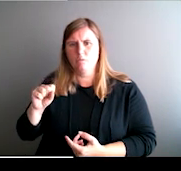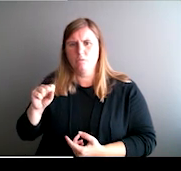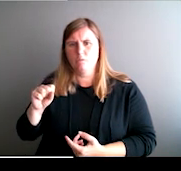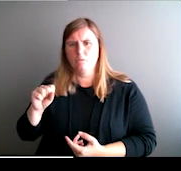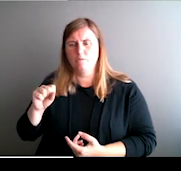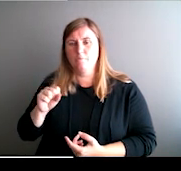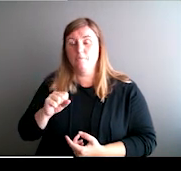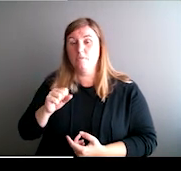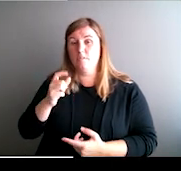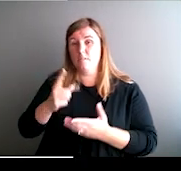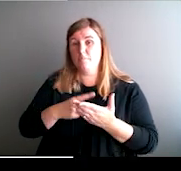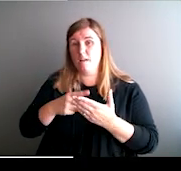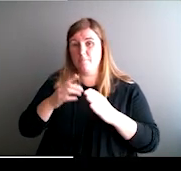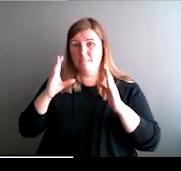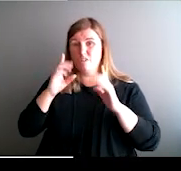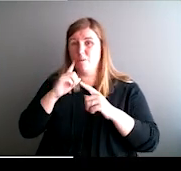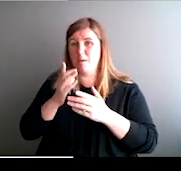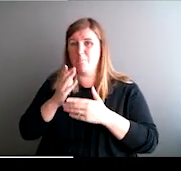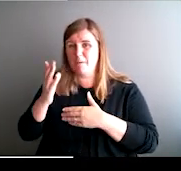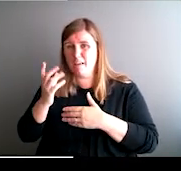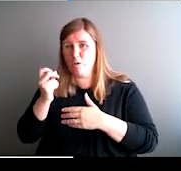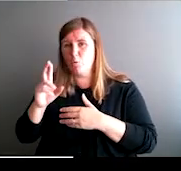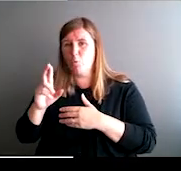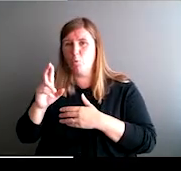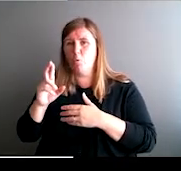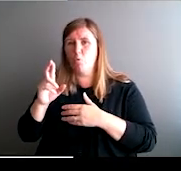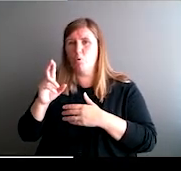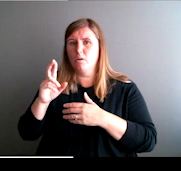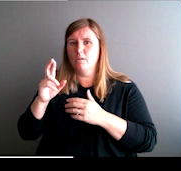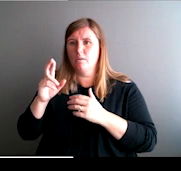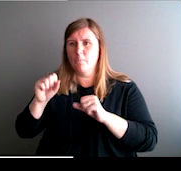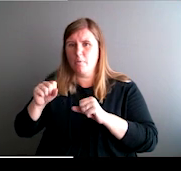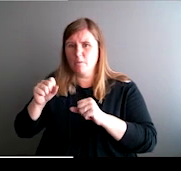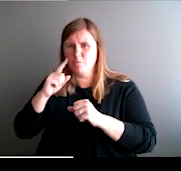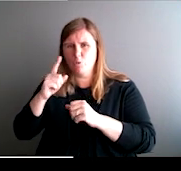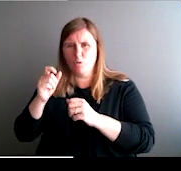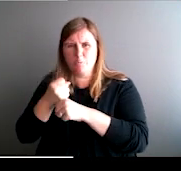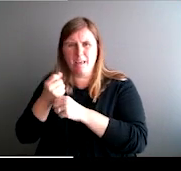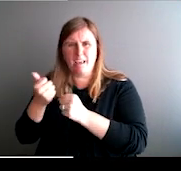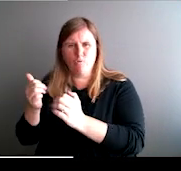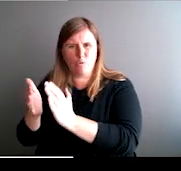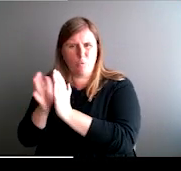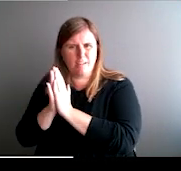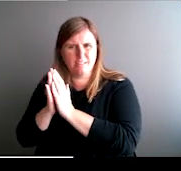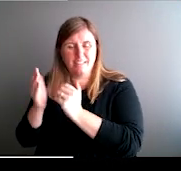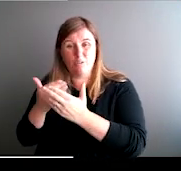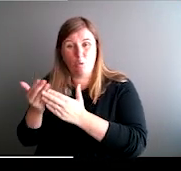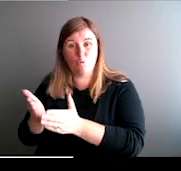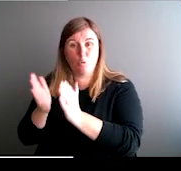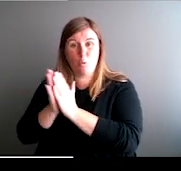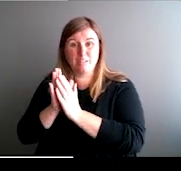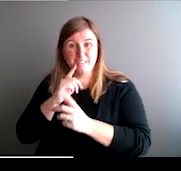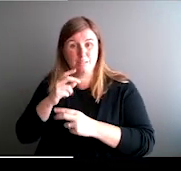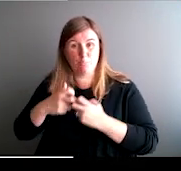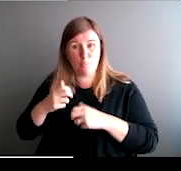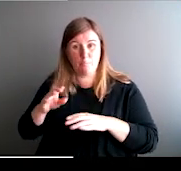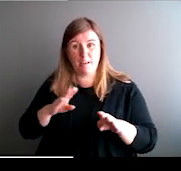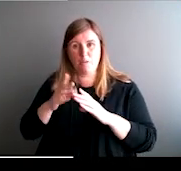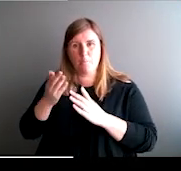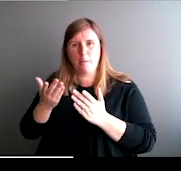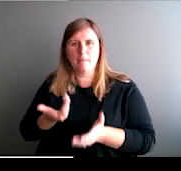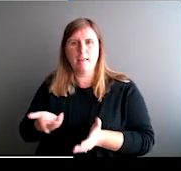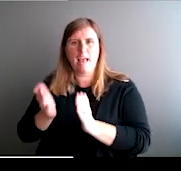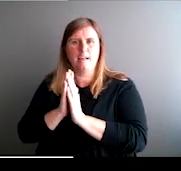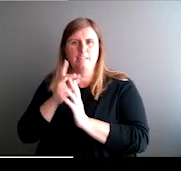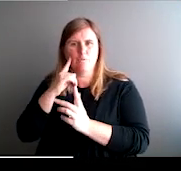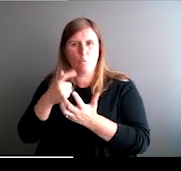an opportunity by the student to make a request. Even if the request is in the form of problem behavior, they may be asking